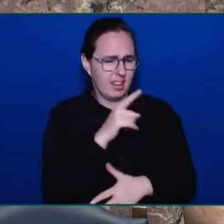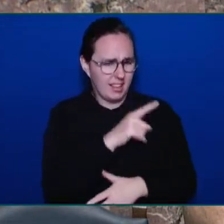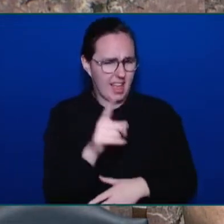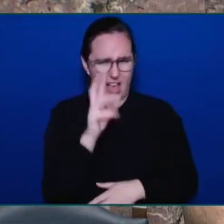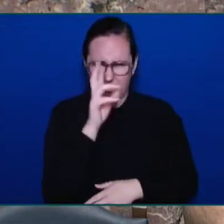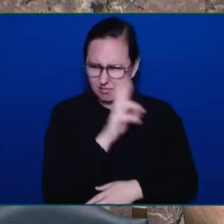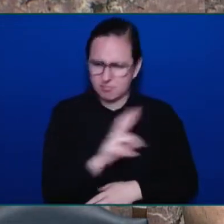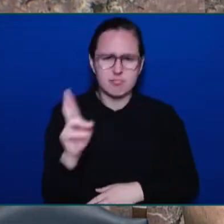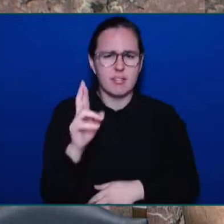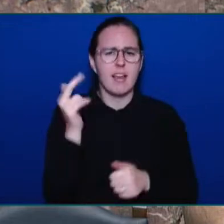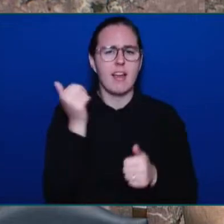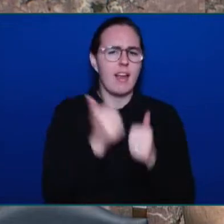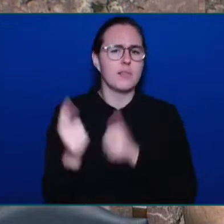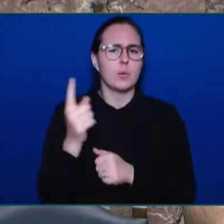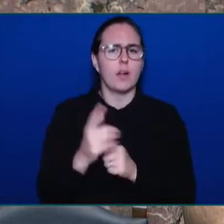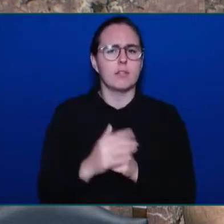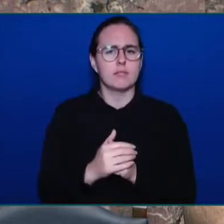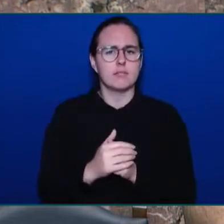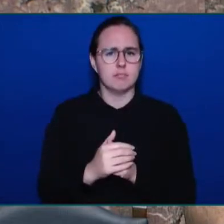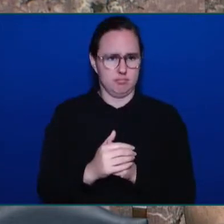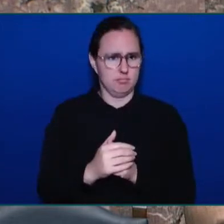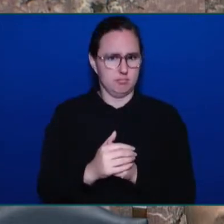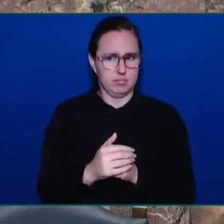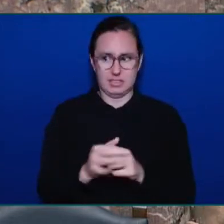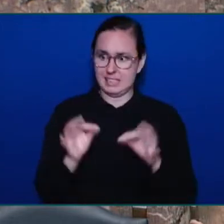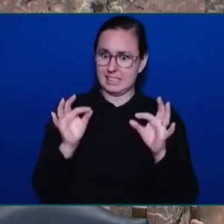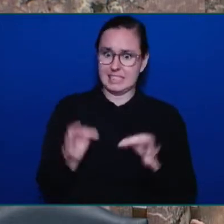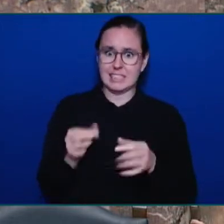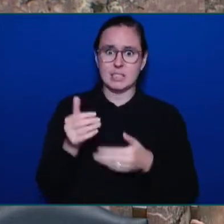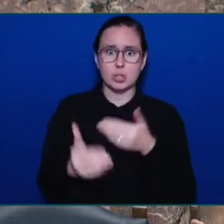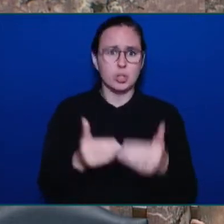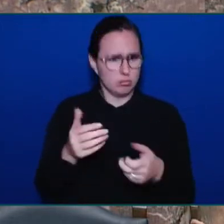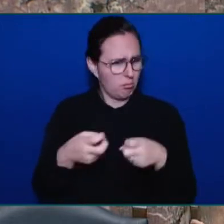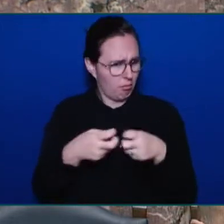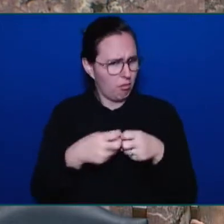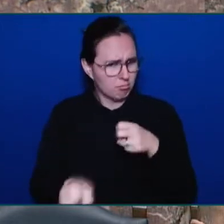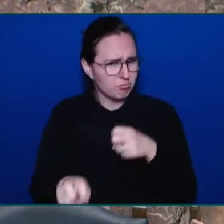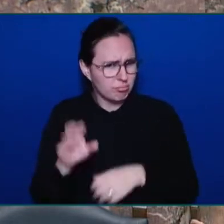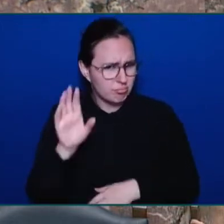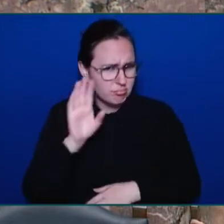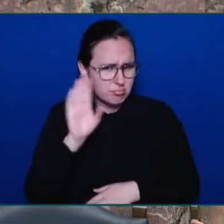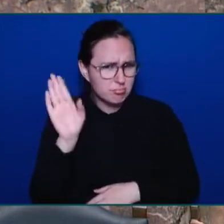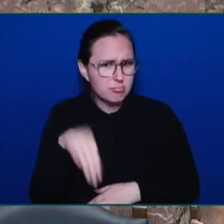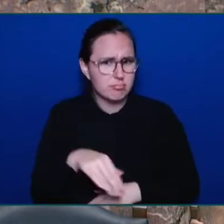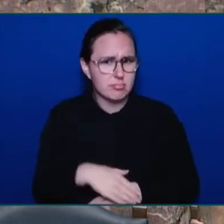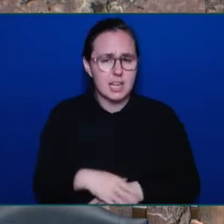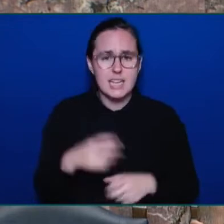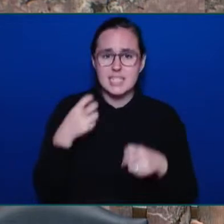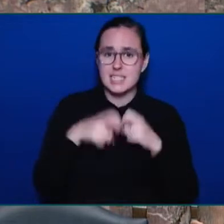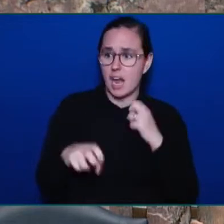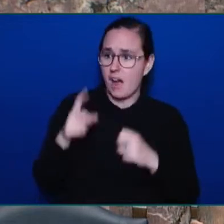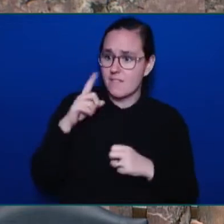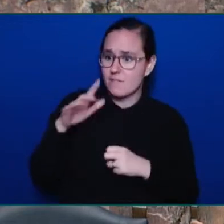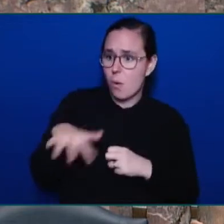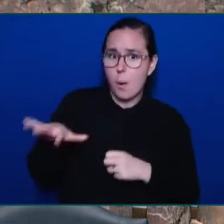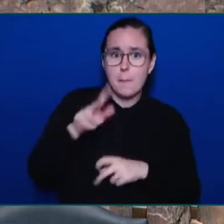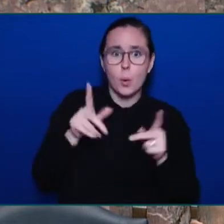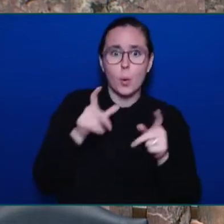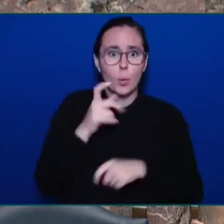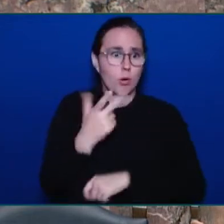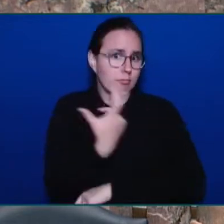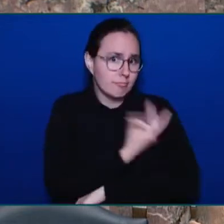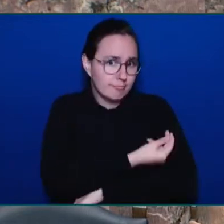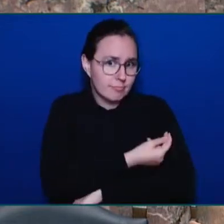Honourable Speaker, and have been difficult to make for people who did, Honourable Speaker, lose their positions. And